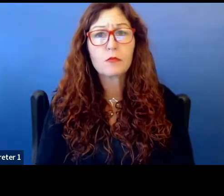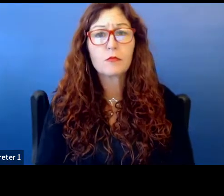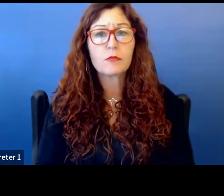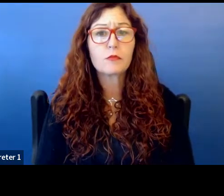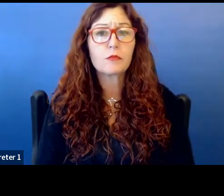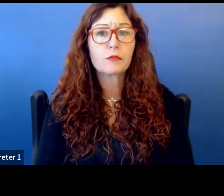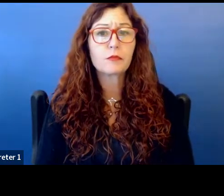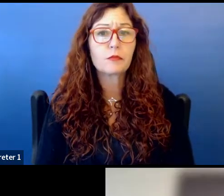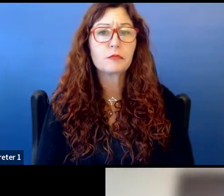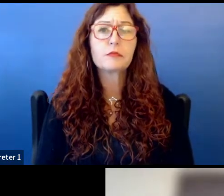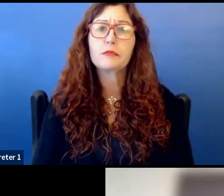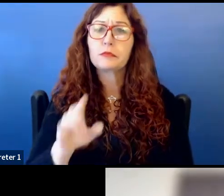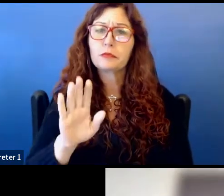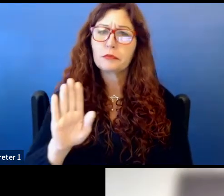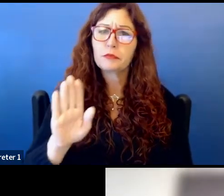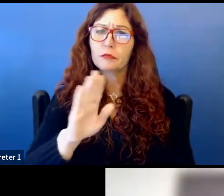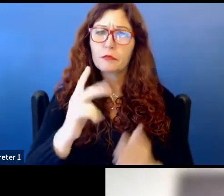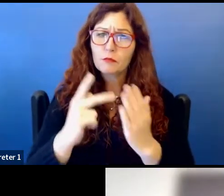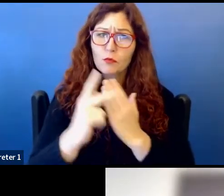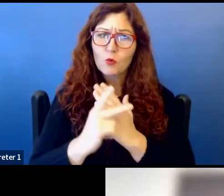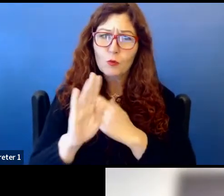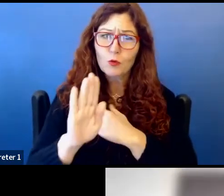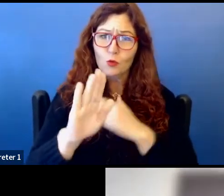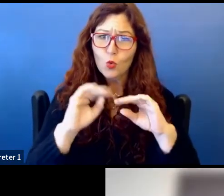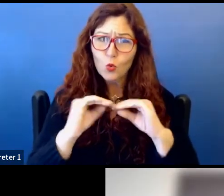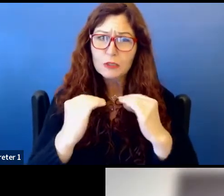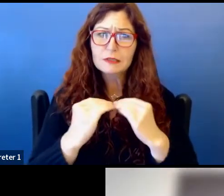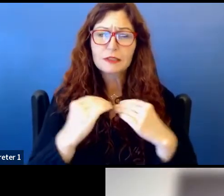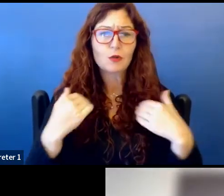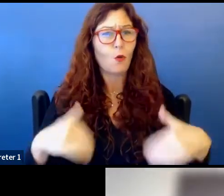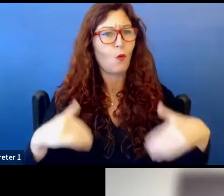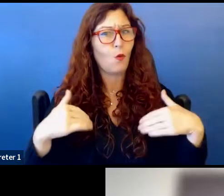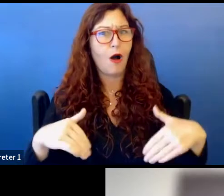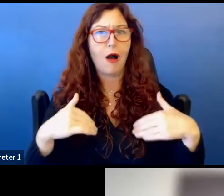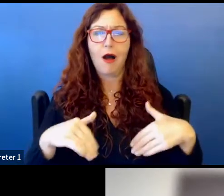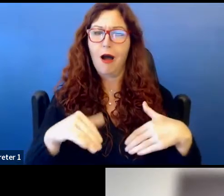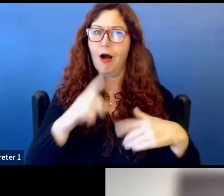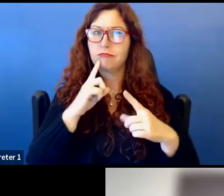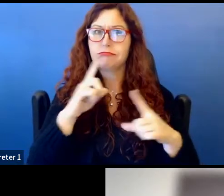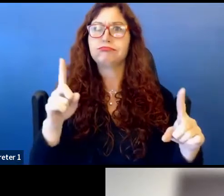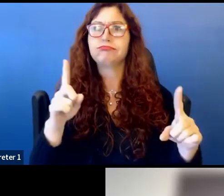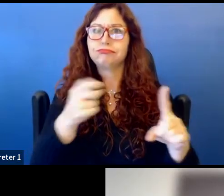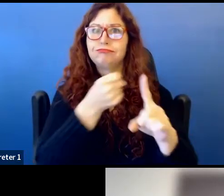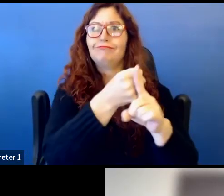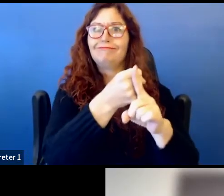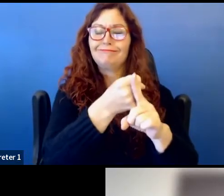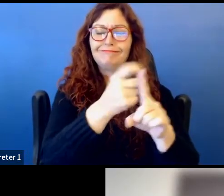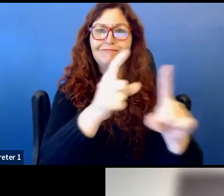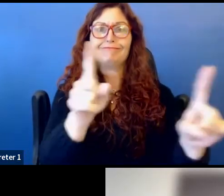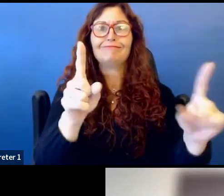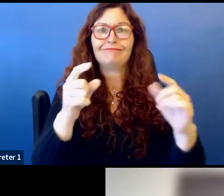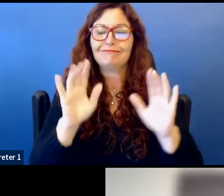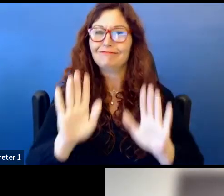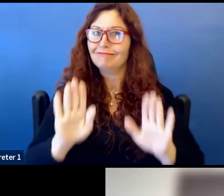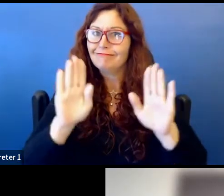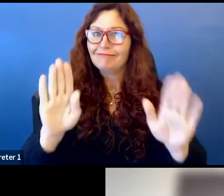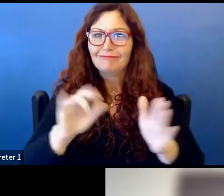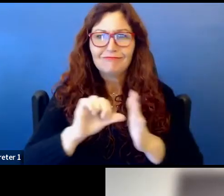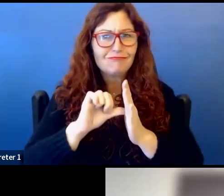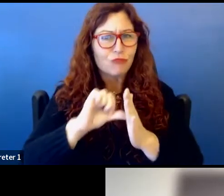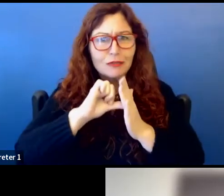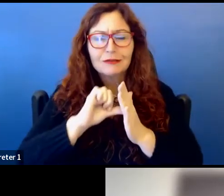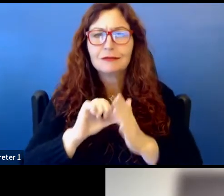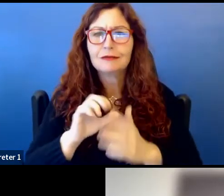launched are impressive in their outcomes and i wonder if you have thoughts about how to